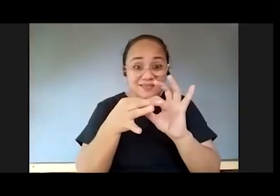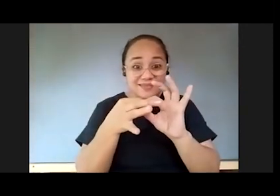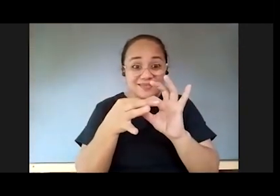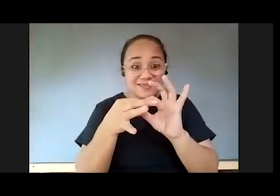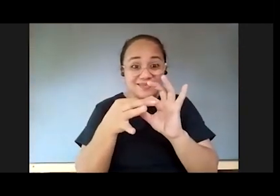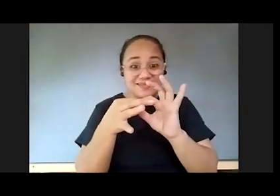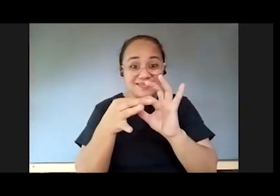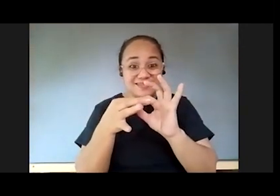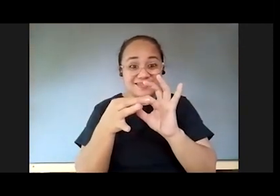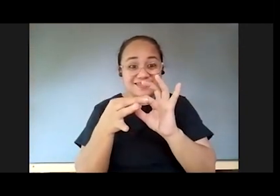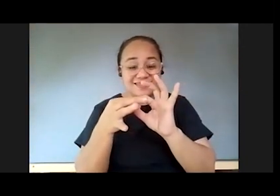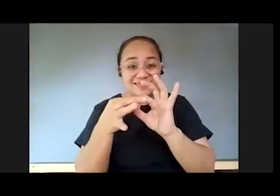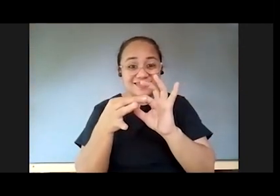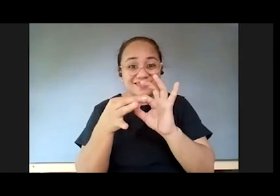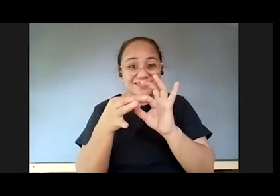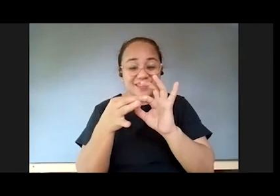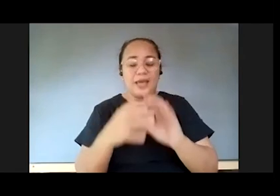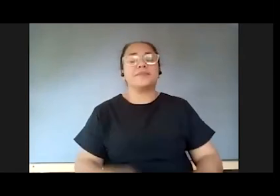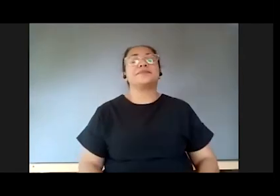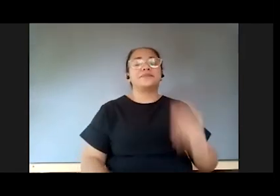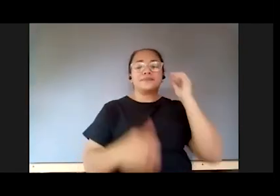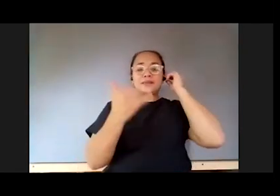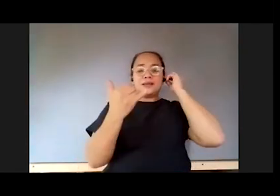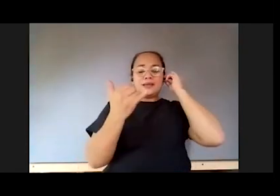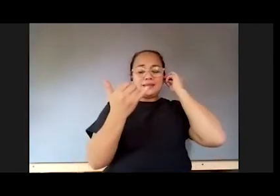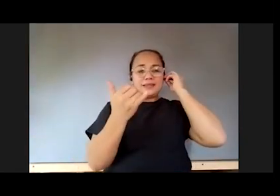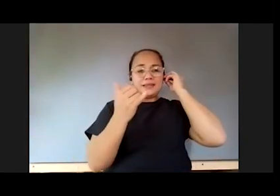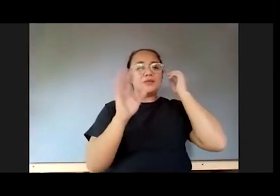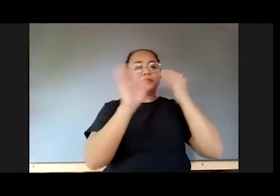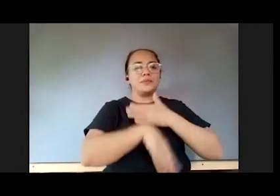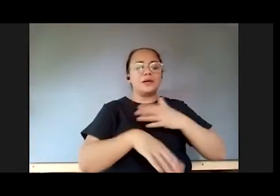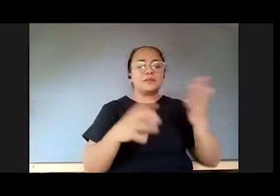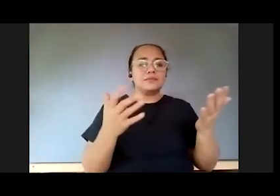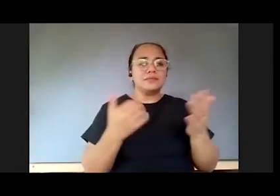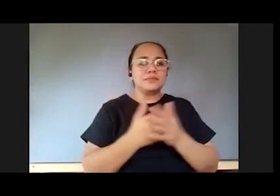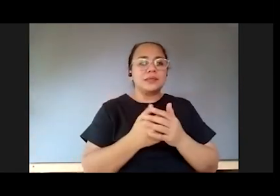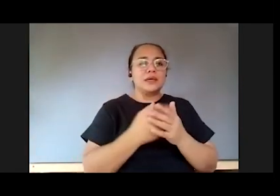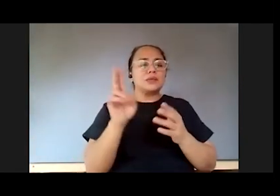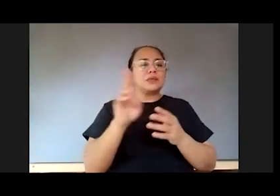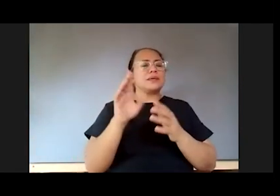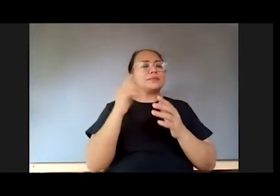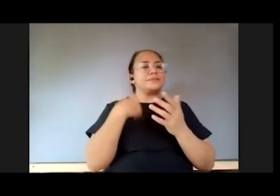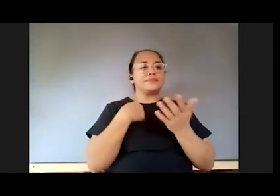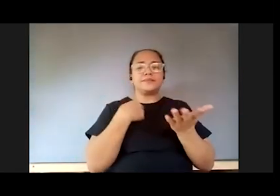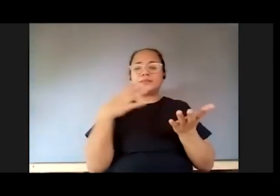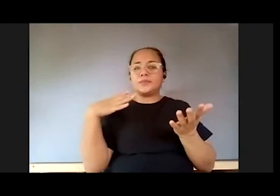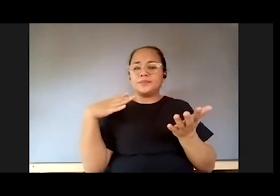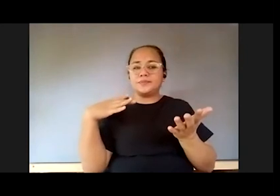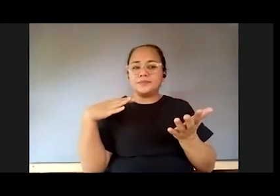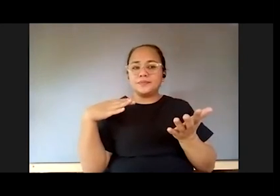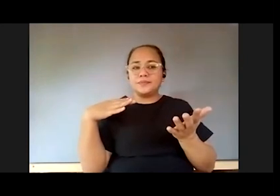Okay, let's go back and review this example here. Let me, I'm going to do a chat